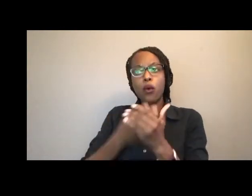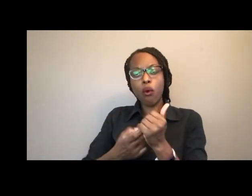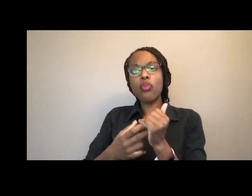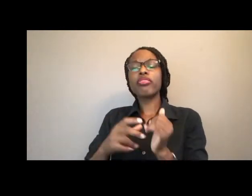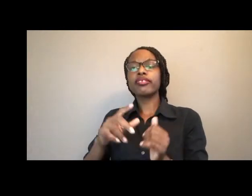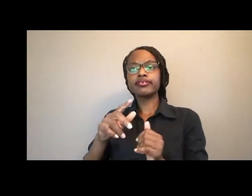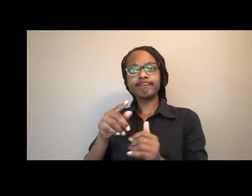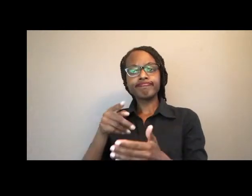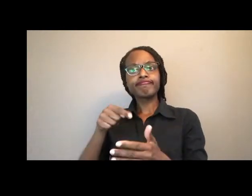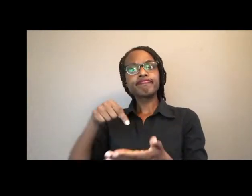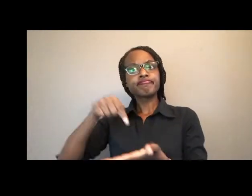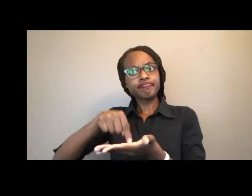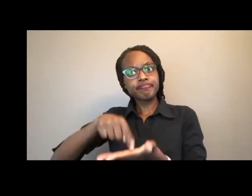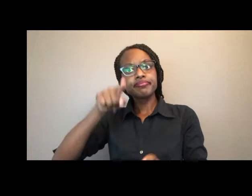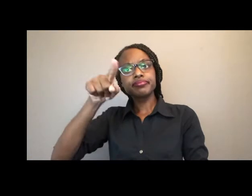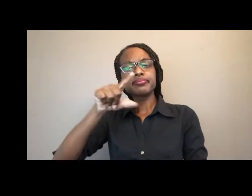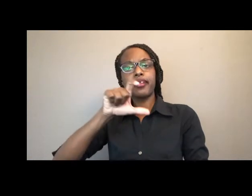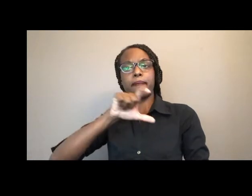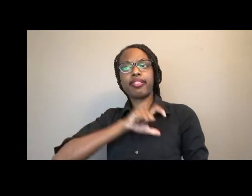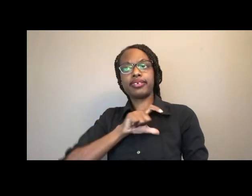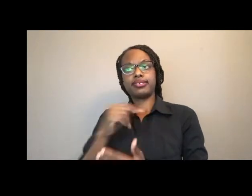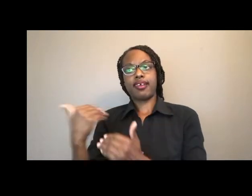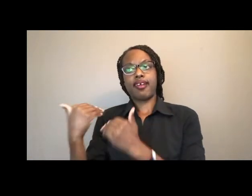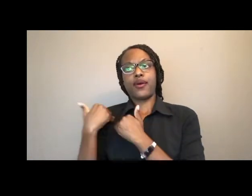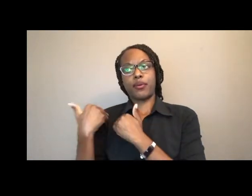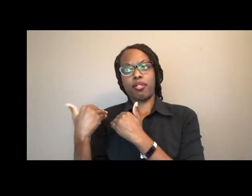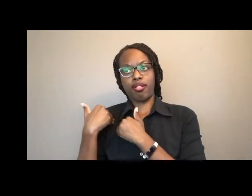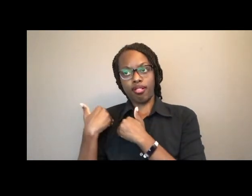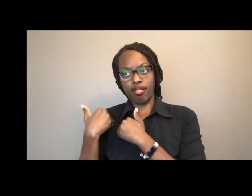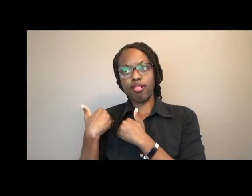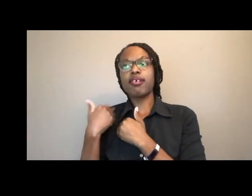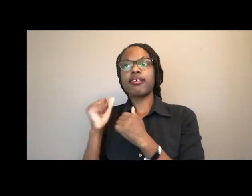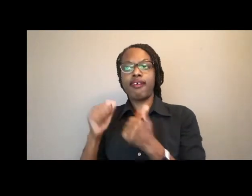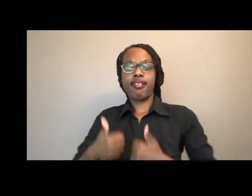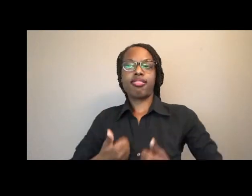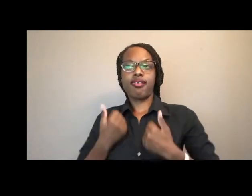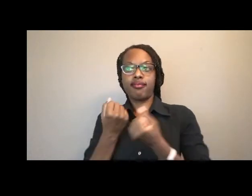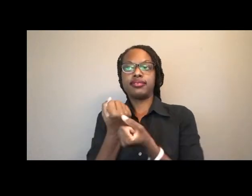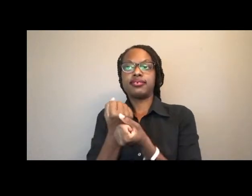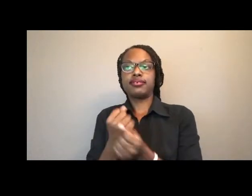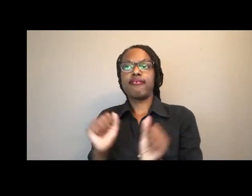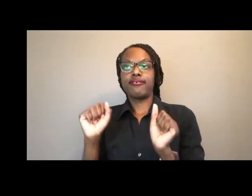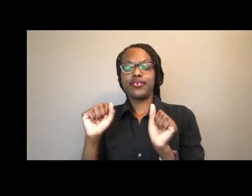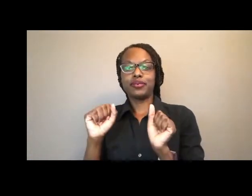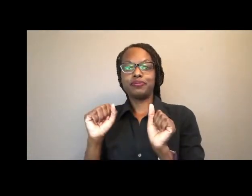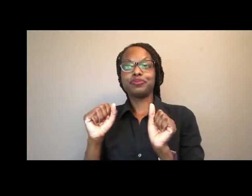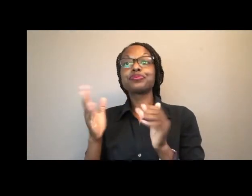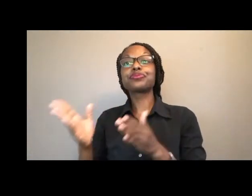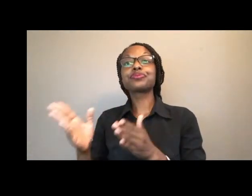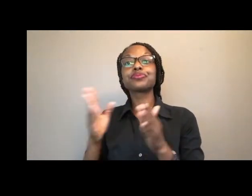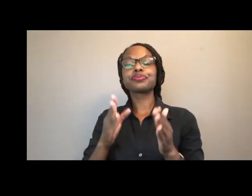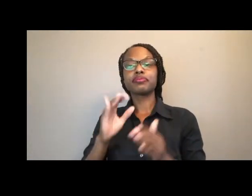justice, and this seemed like the most obvious